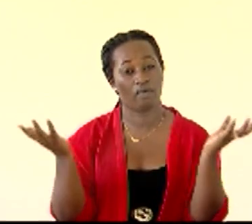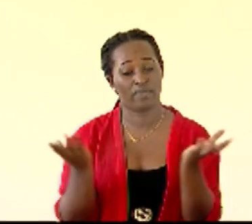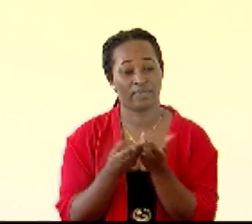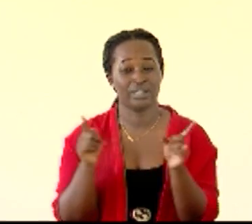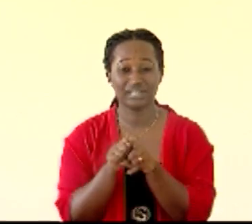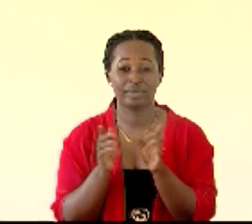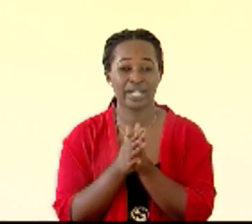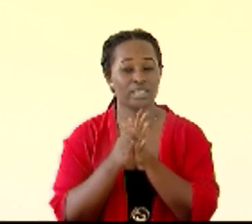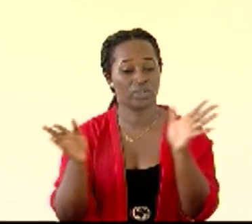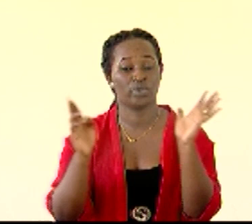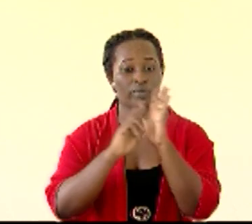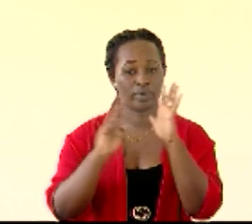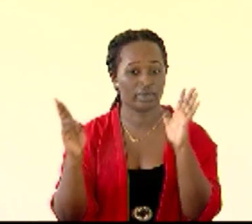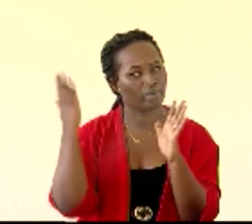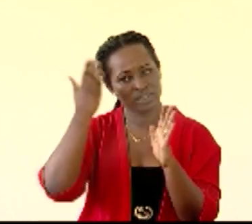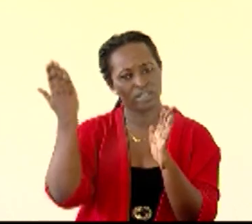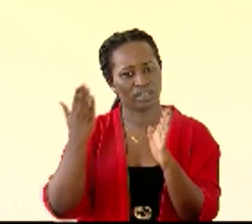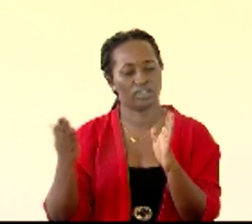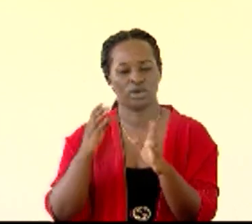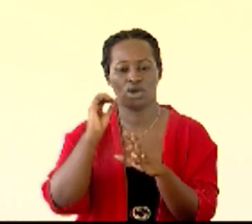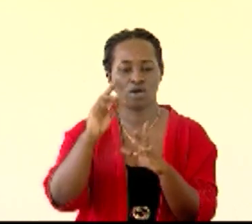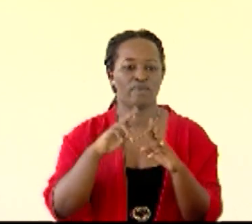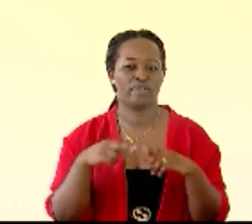general representation of the reaction.